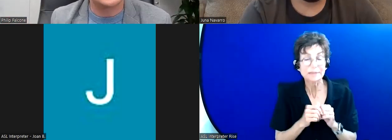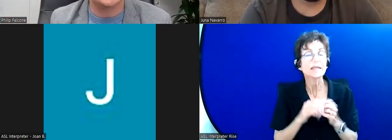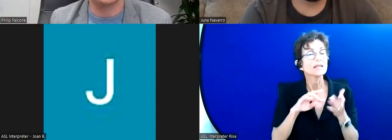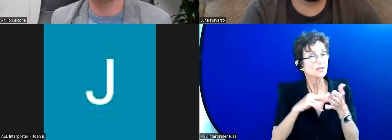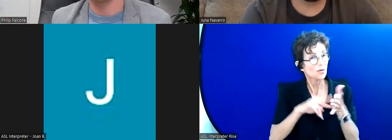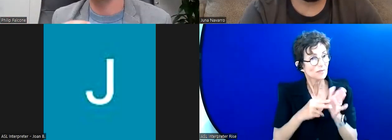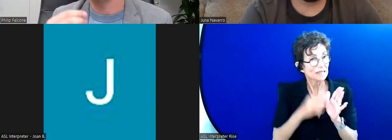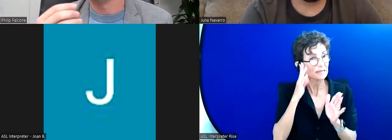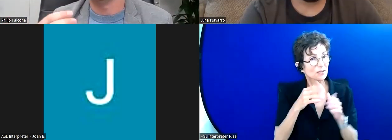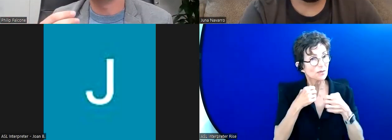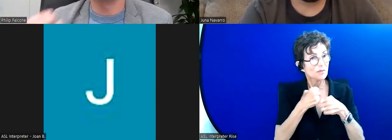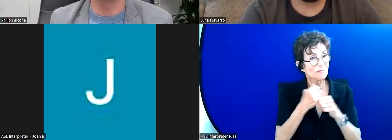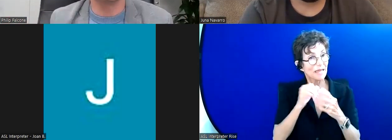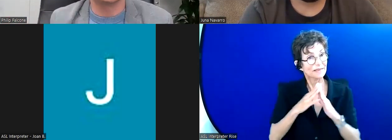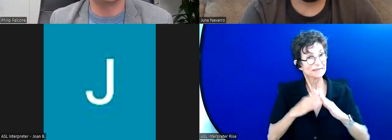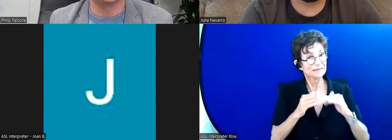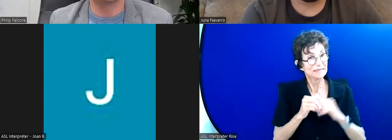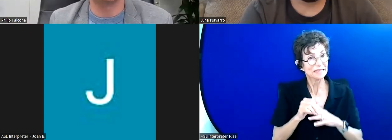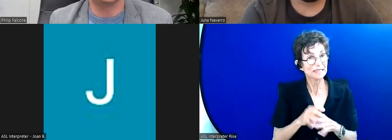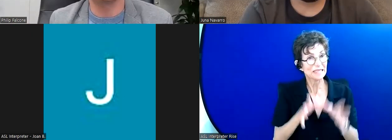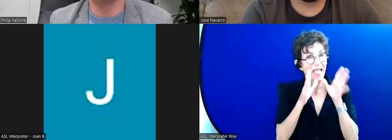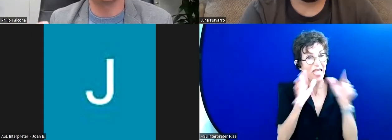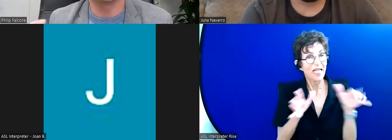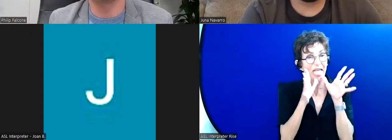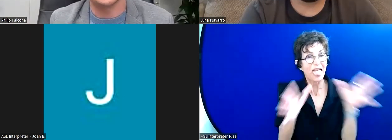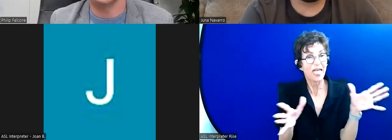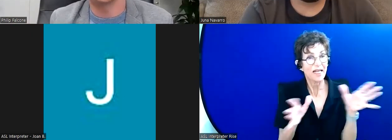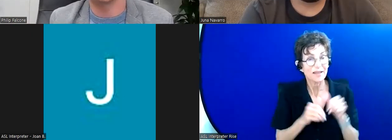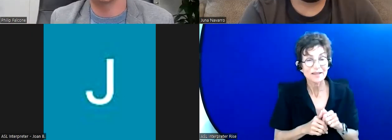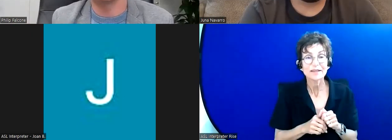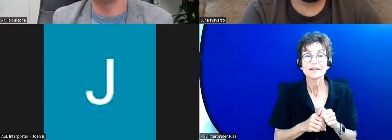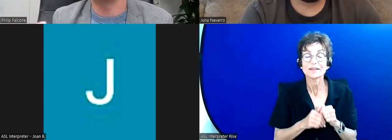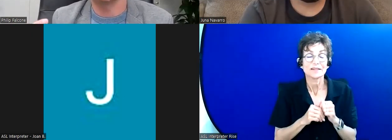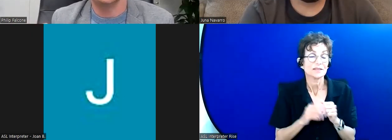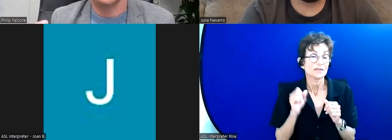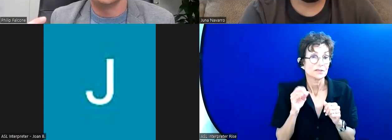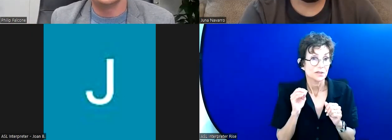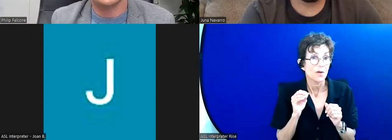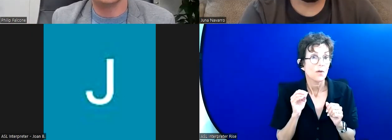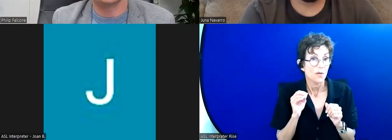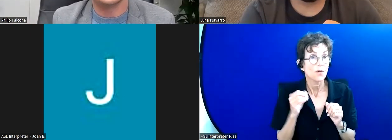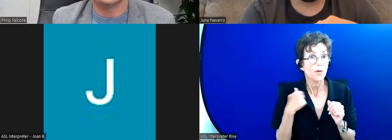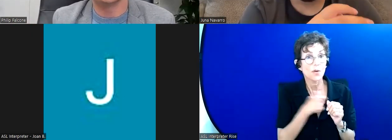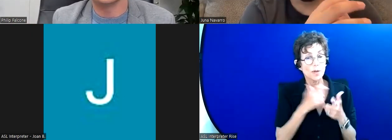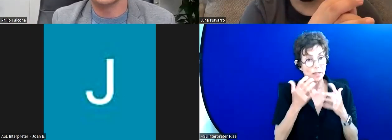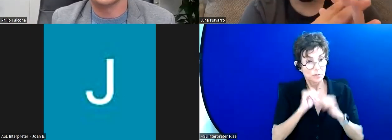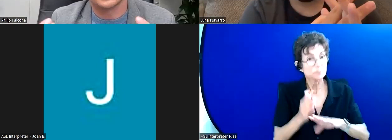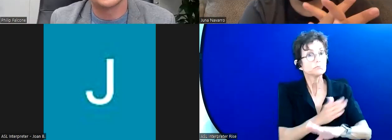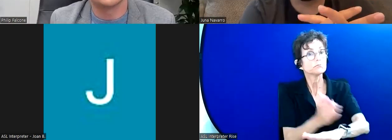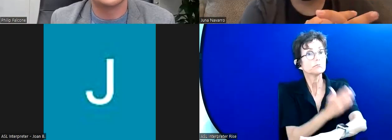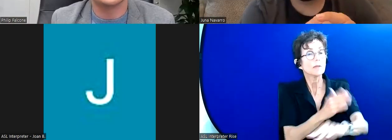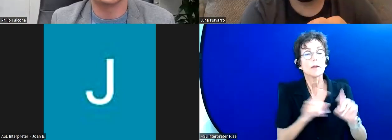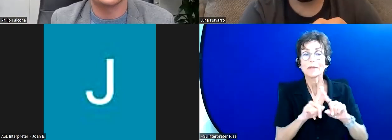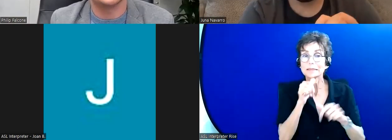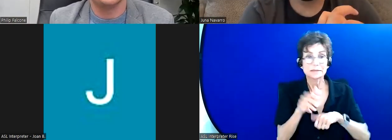aesthetic standpoint, but it's much more deep than that. It's really not, it's not shallow, it's not superficial. What we have come